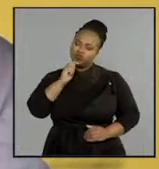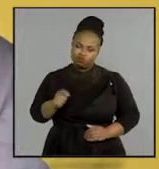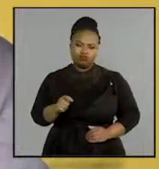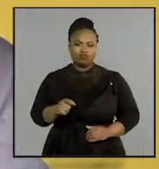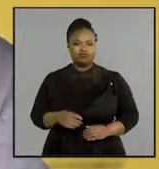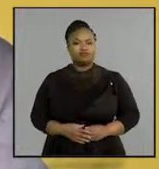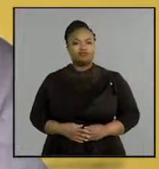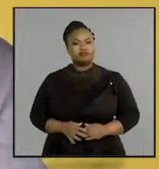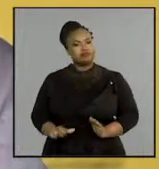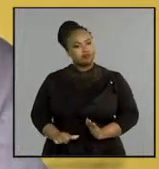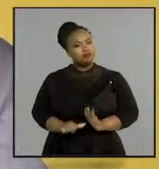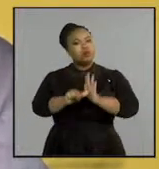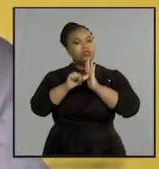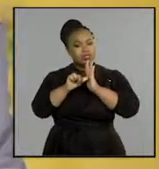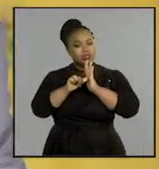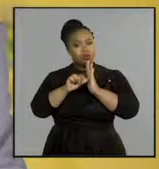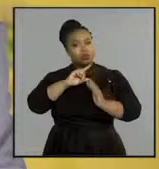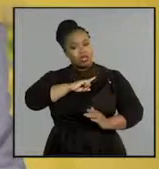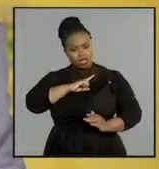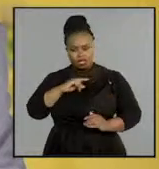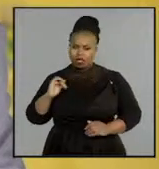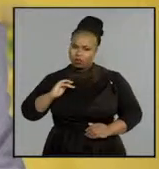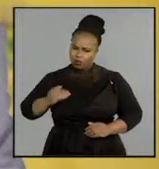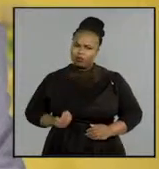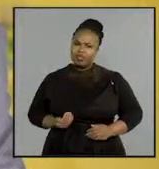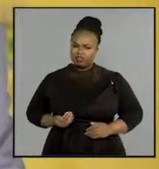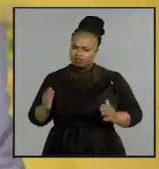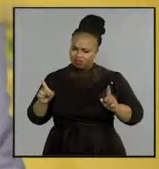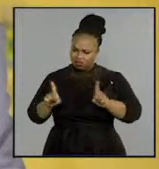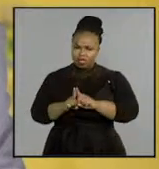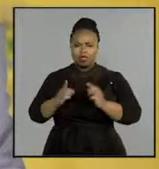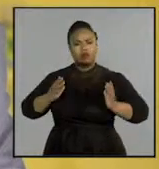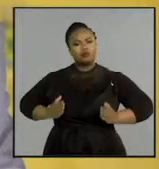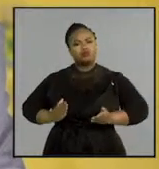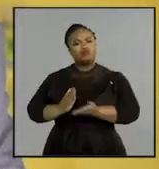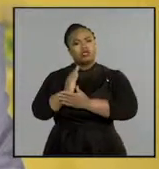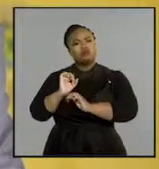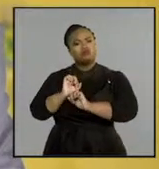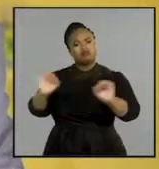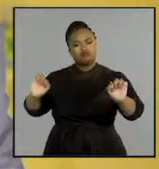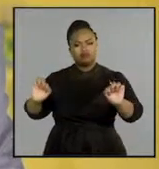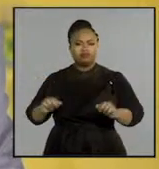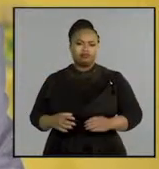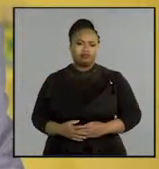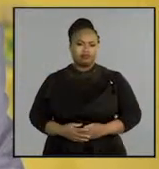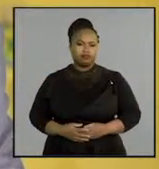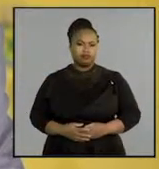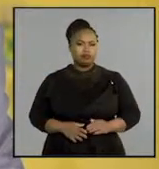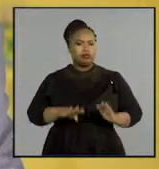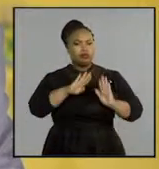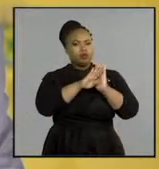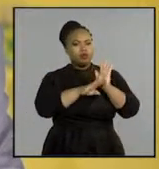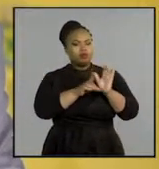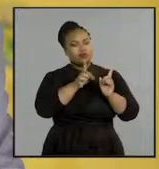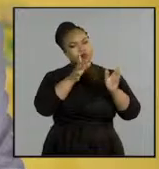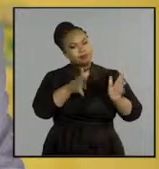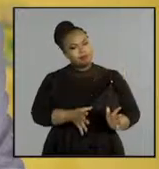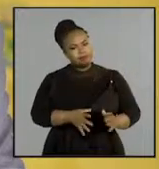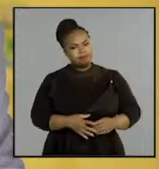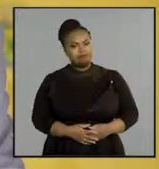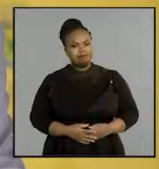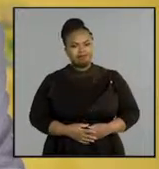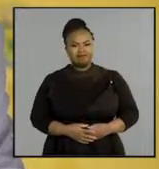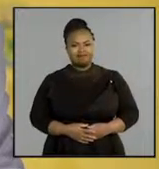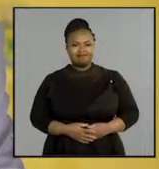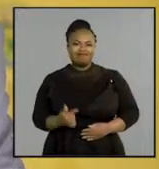It is indeed an inherent human right. Program Director, it would